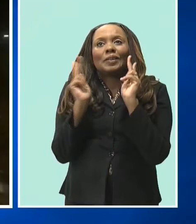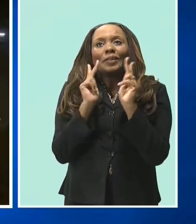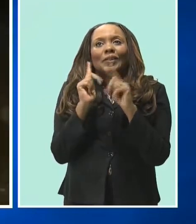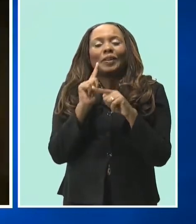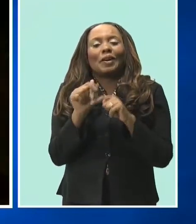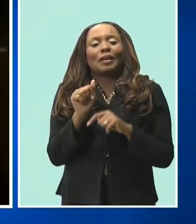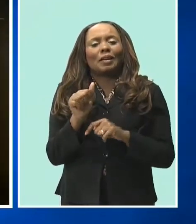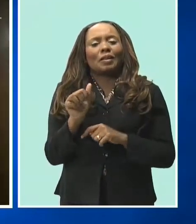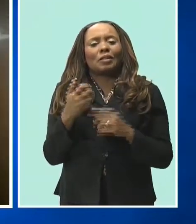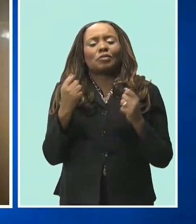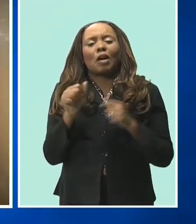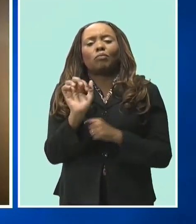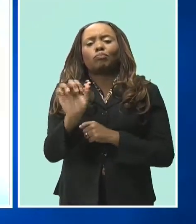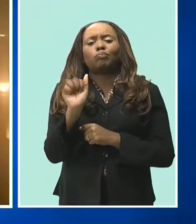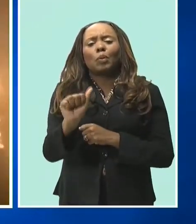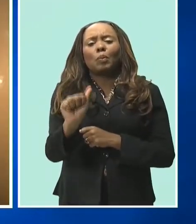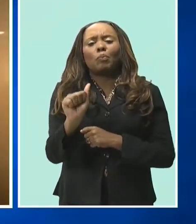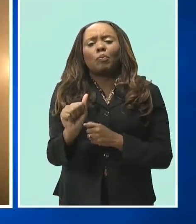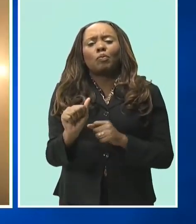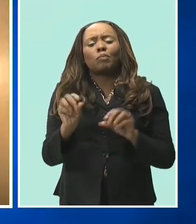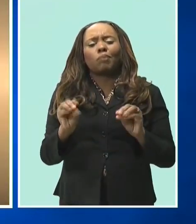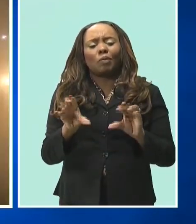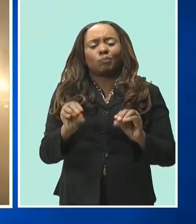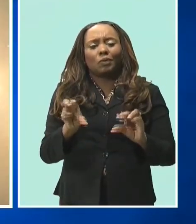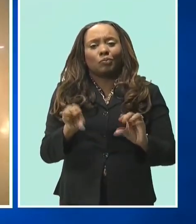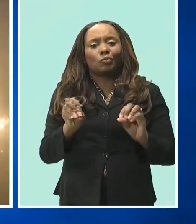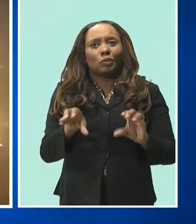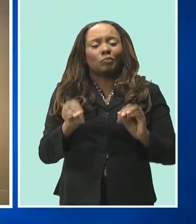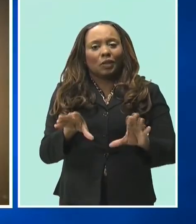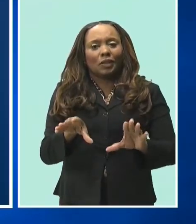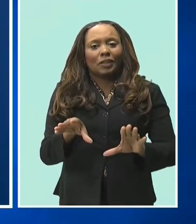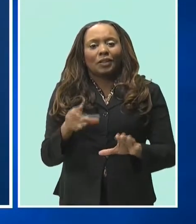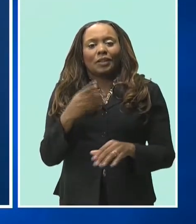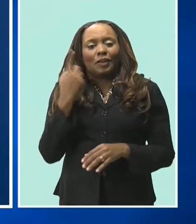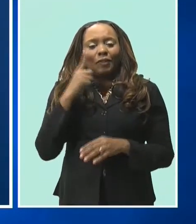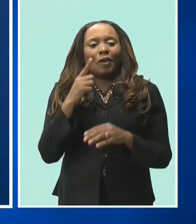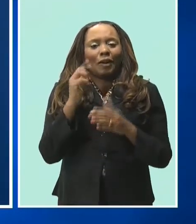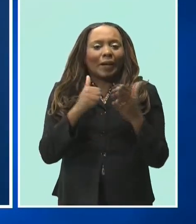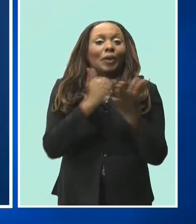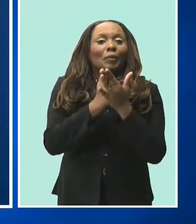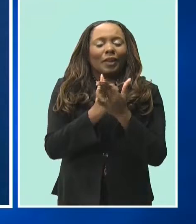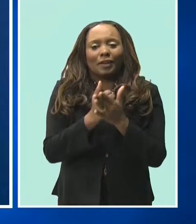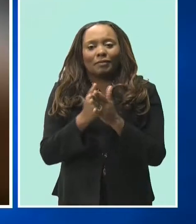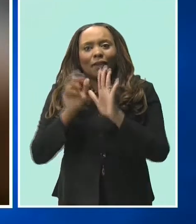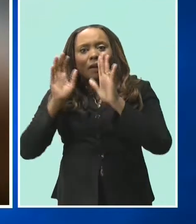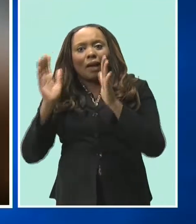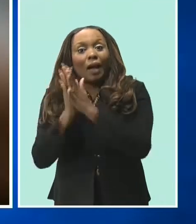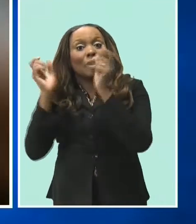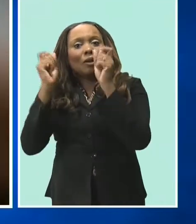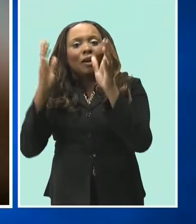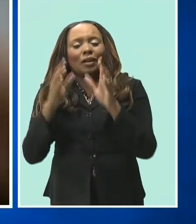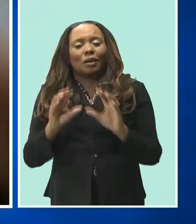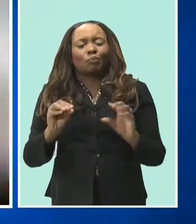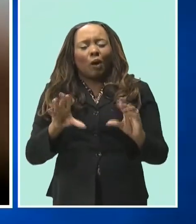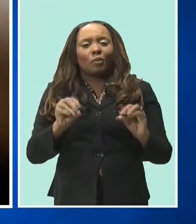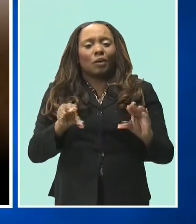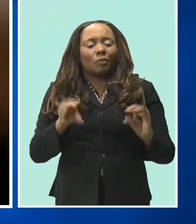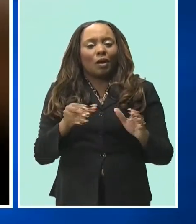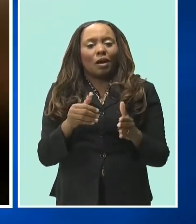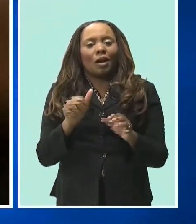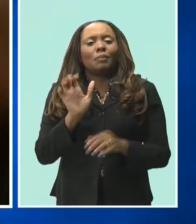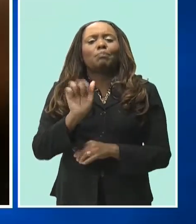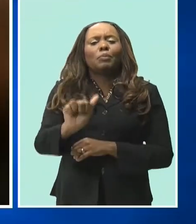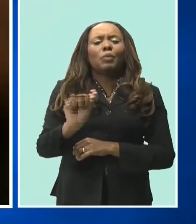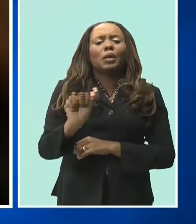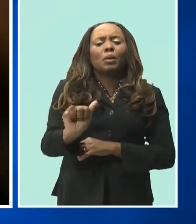beat those horns and flash those lights in their amens and their hallelujahs. It was awesome. Pastor Simmons says there were a